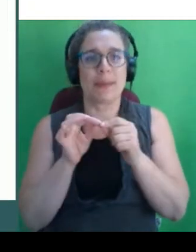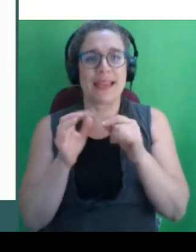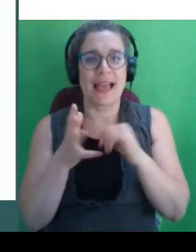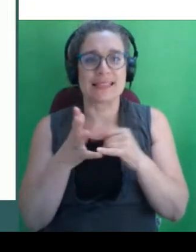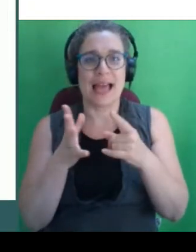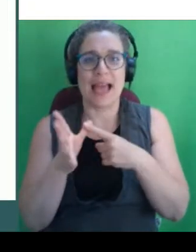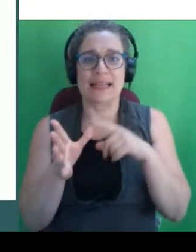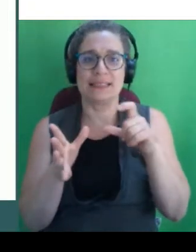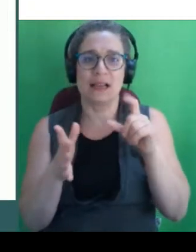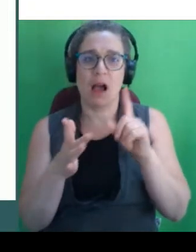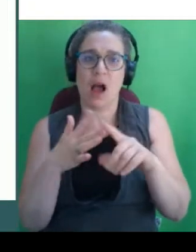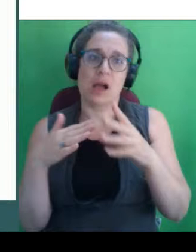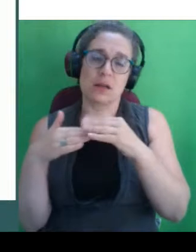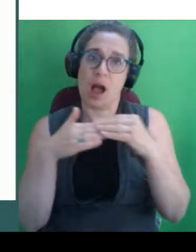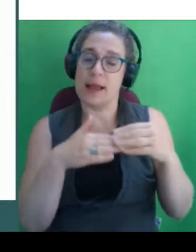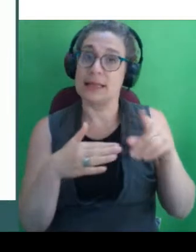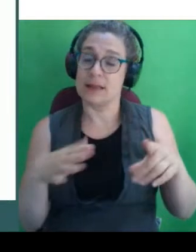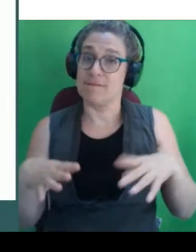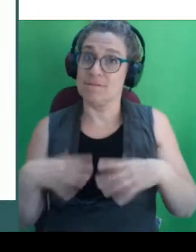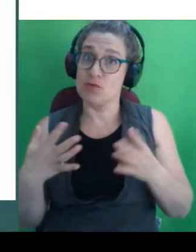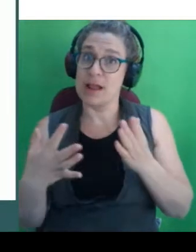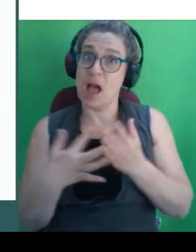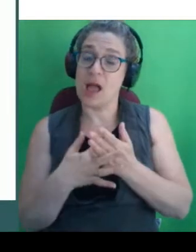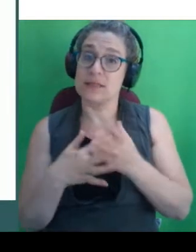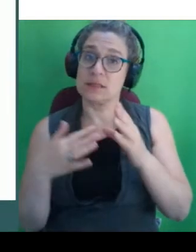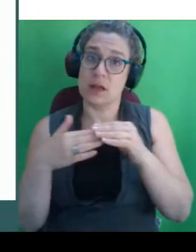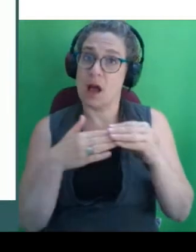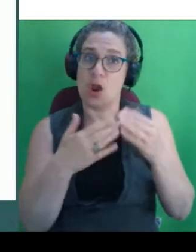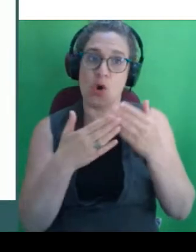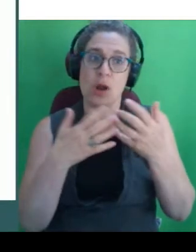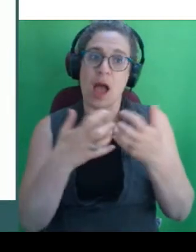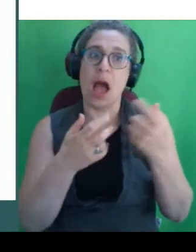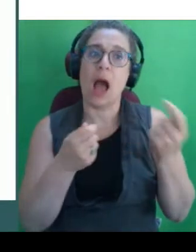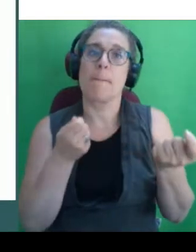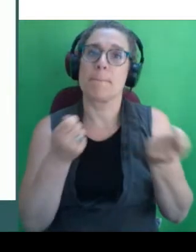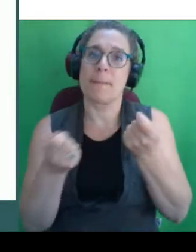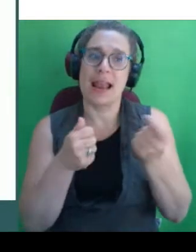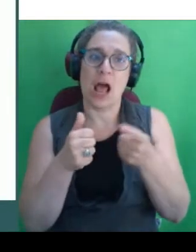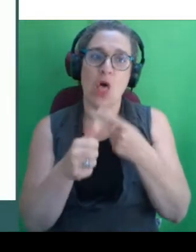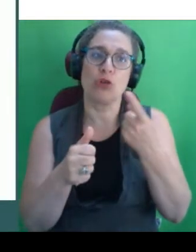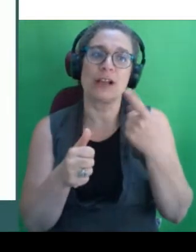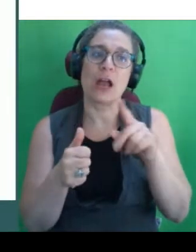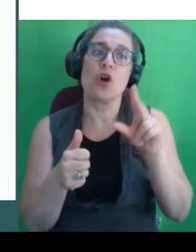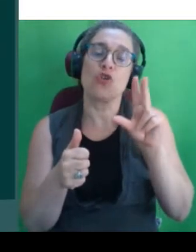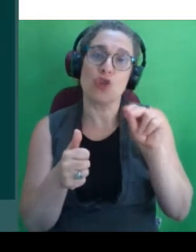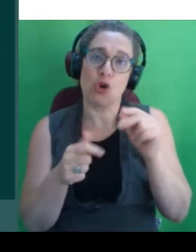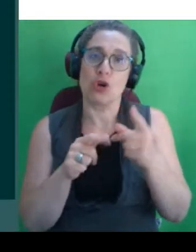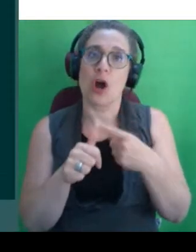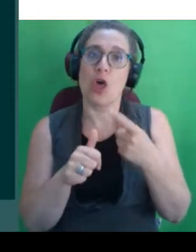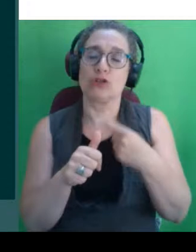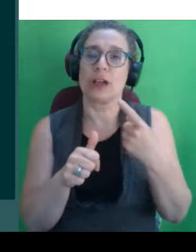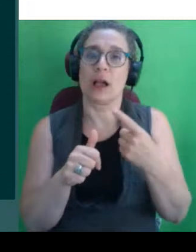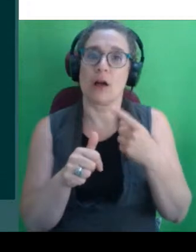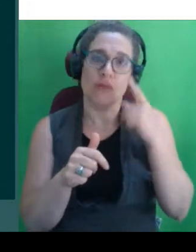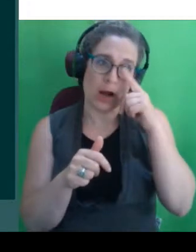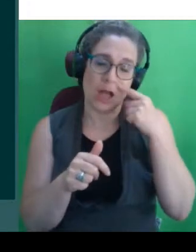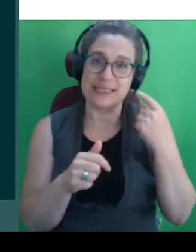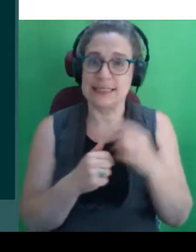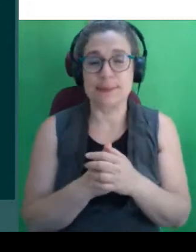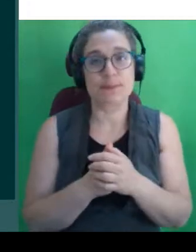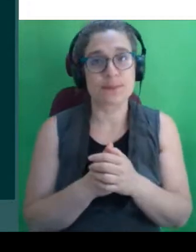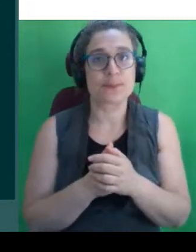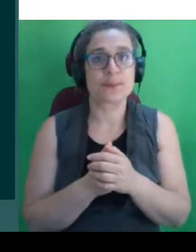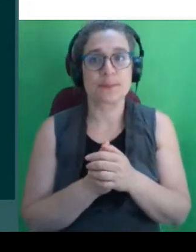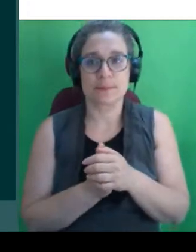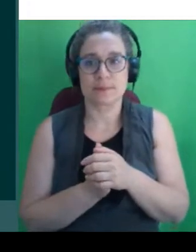is a free access guideline on the management of allergic and non-allergic rhinitis. So just